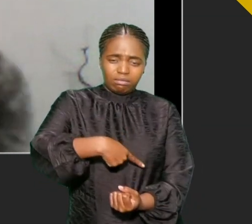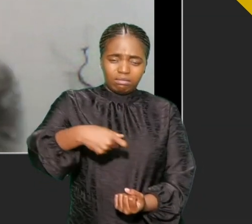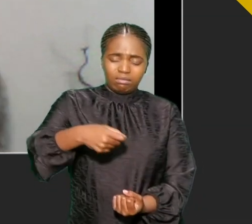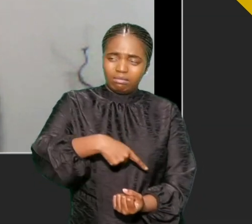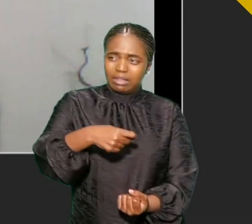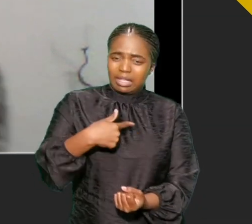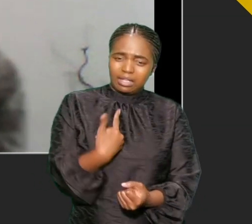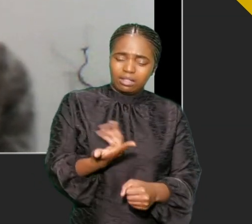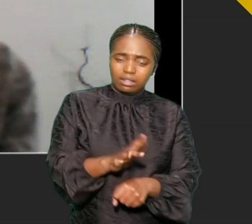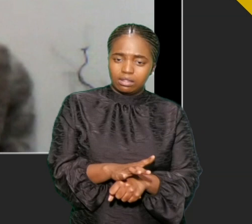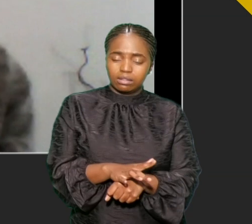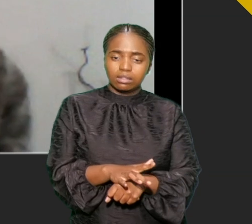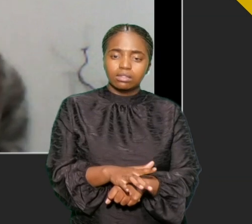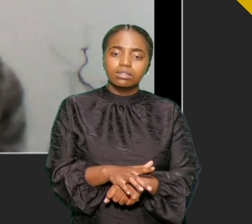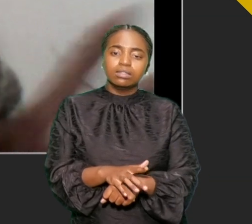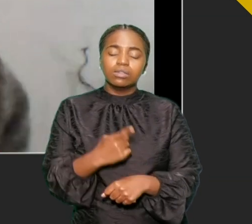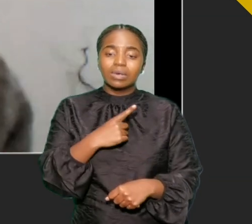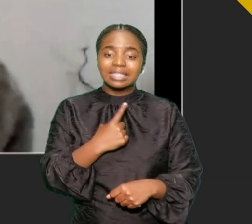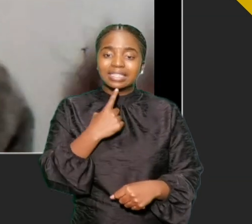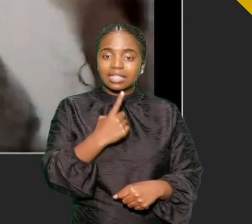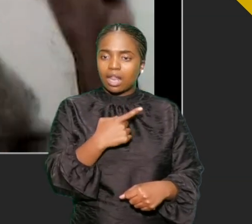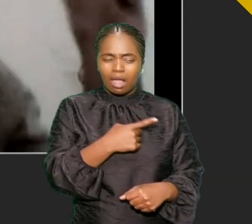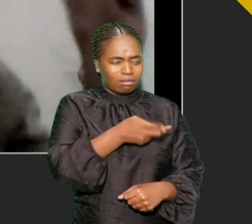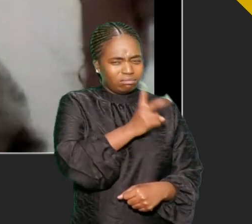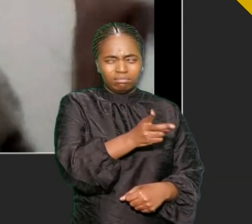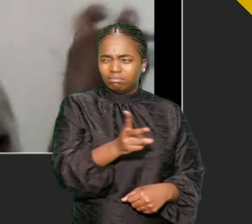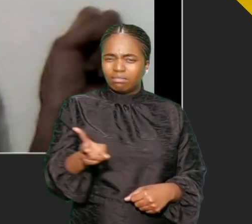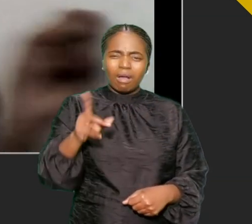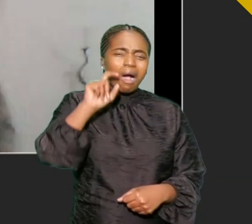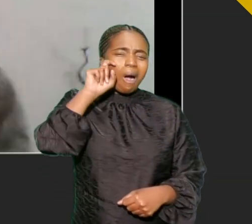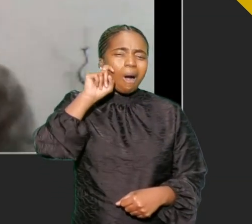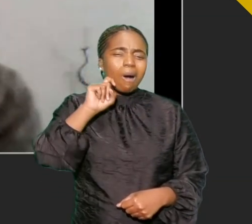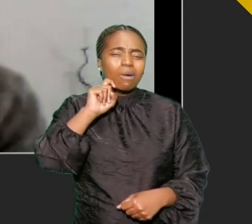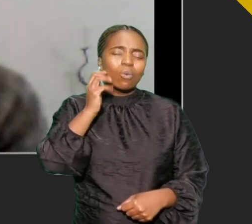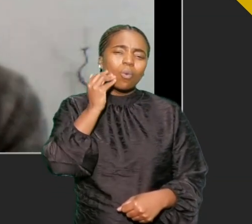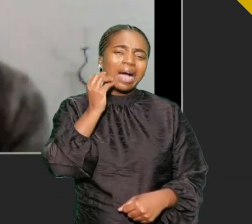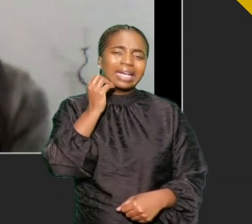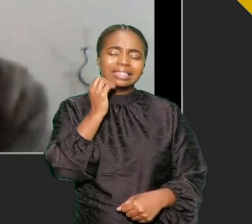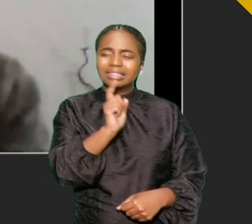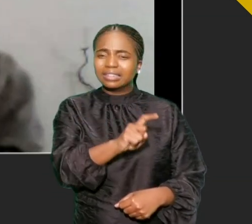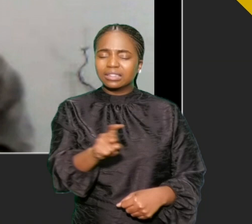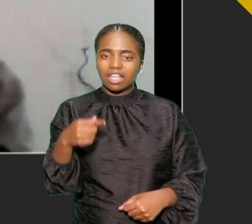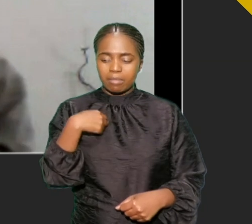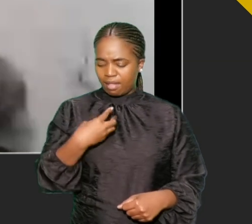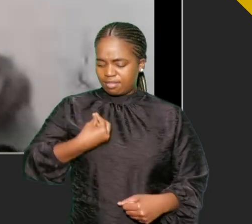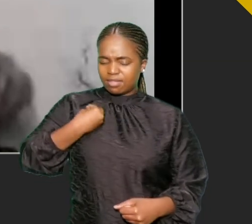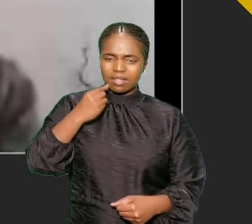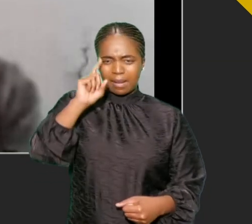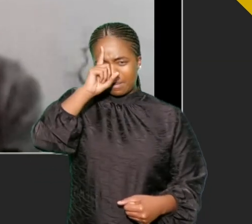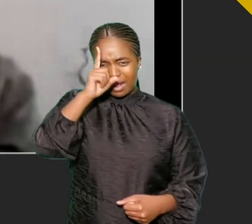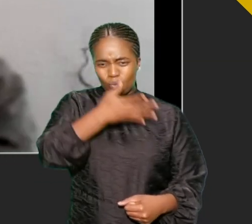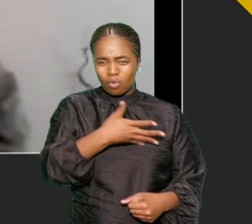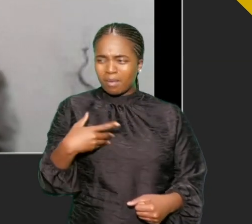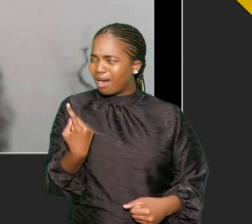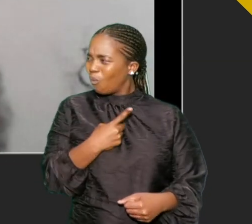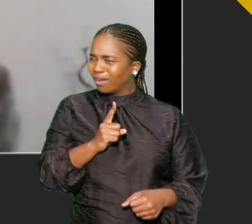me. I walk in there and there's just a bunch of old white, I'm this young black woman, oh, do you think I'll be one